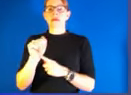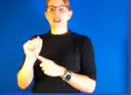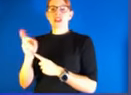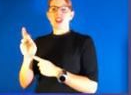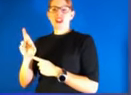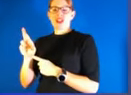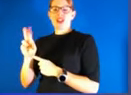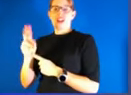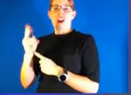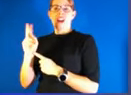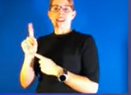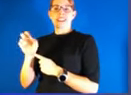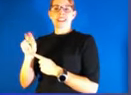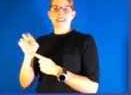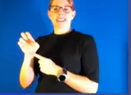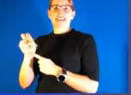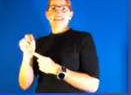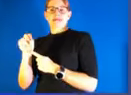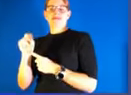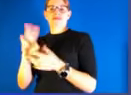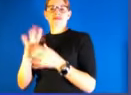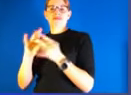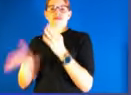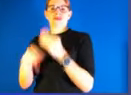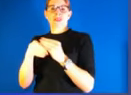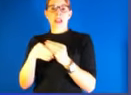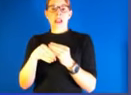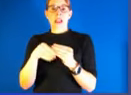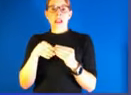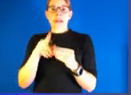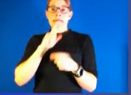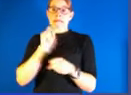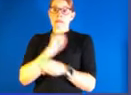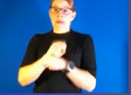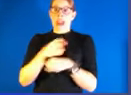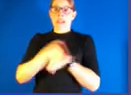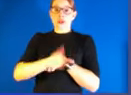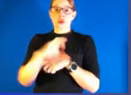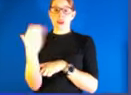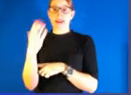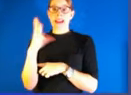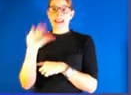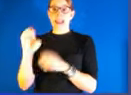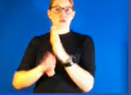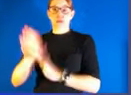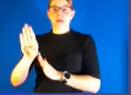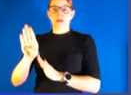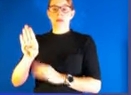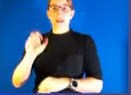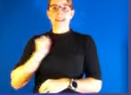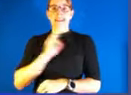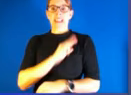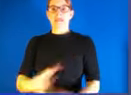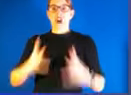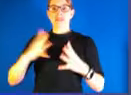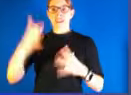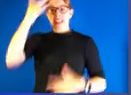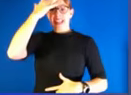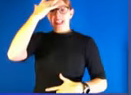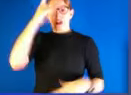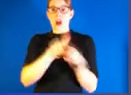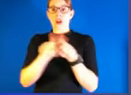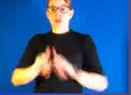on this, literally after Christmas, the number of cases just went like this. And then a number of staff out sick also went